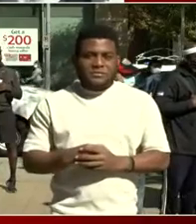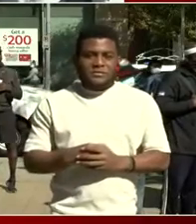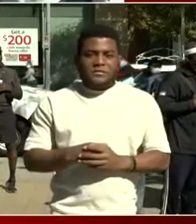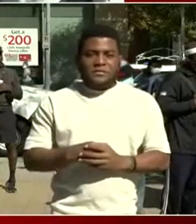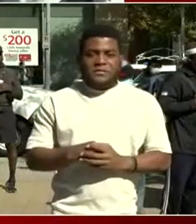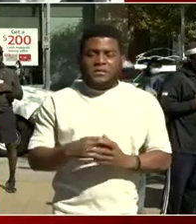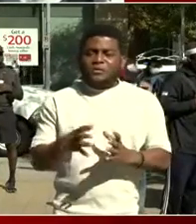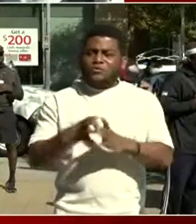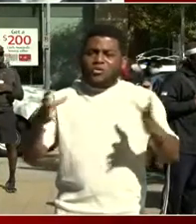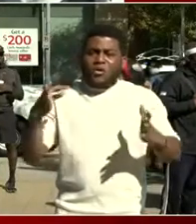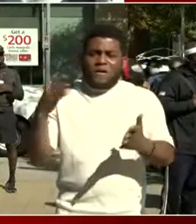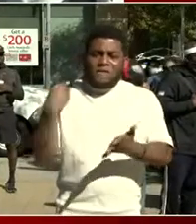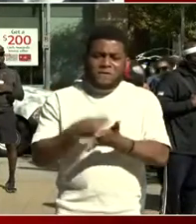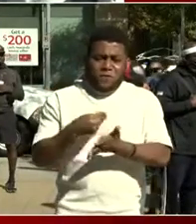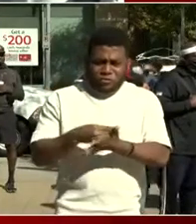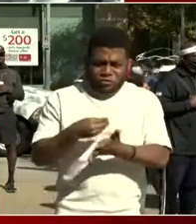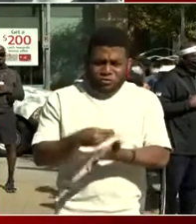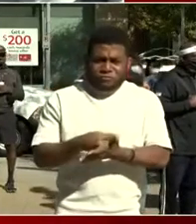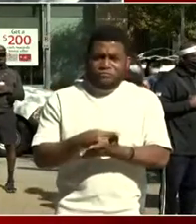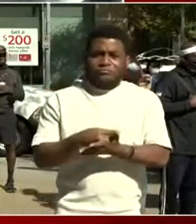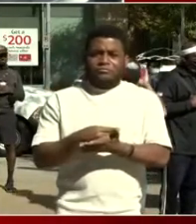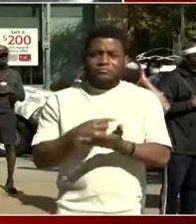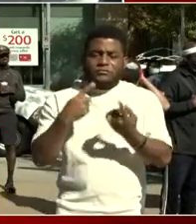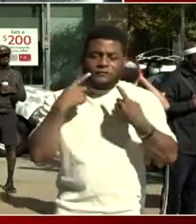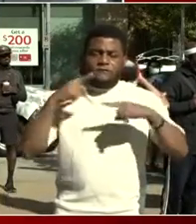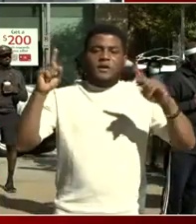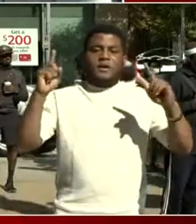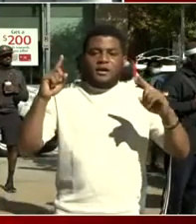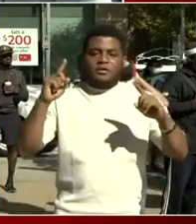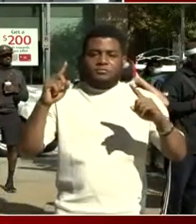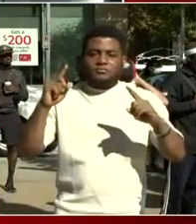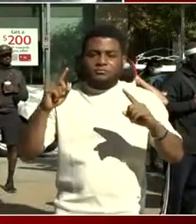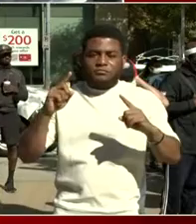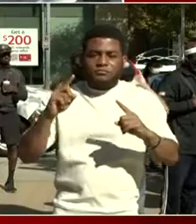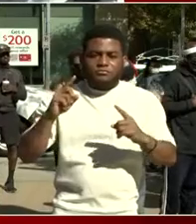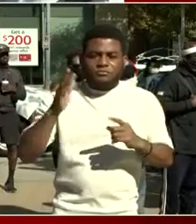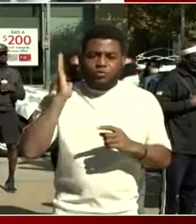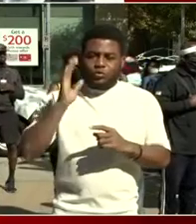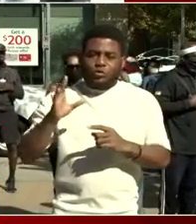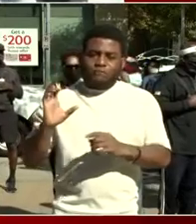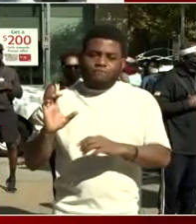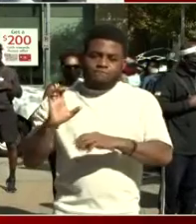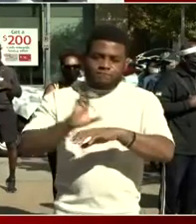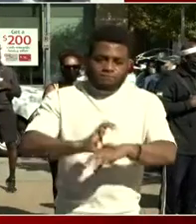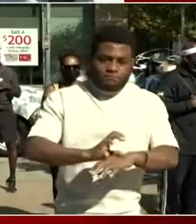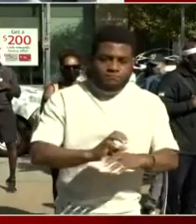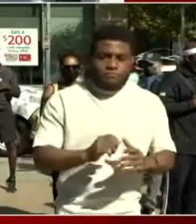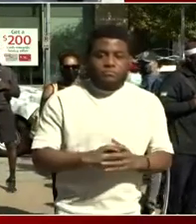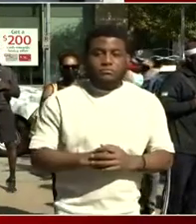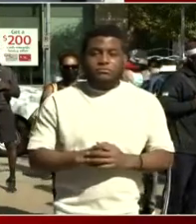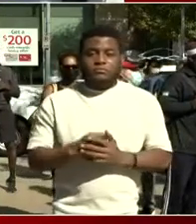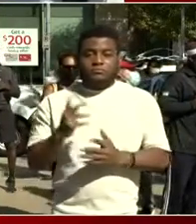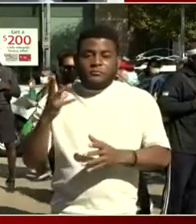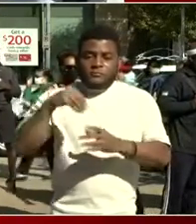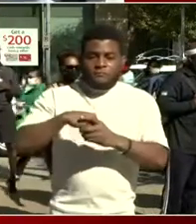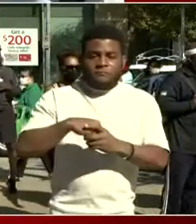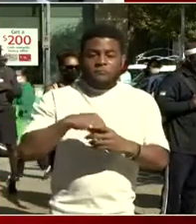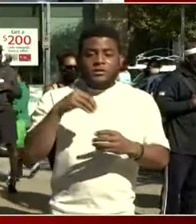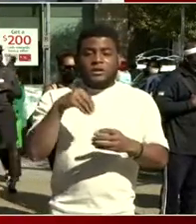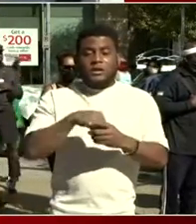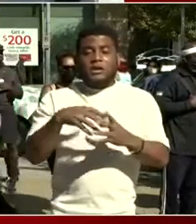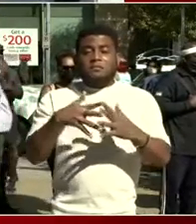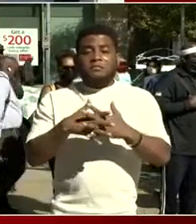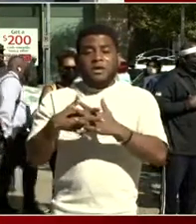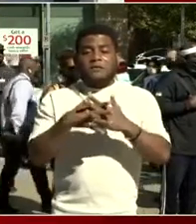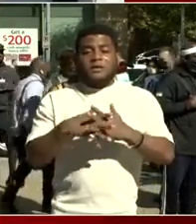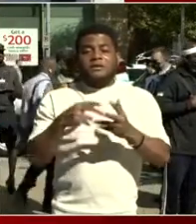funding that we've been able to put in place, some having to do with the American Rescue Plan, goes